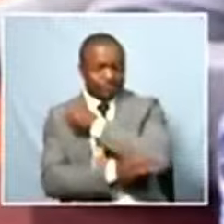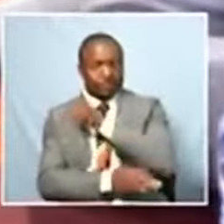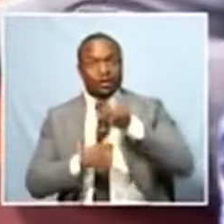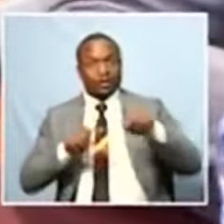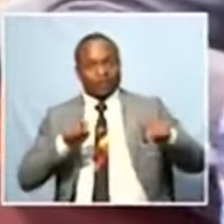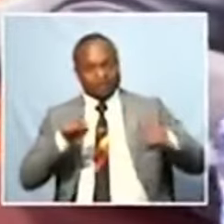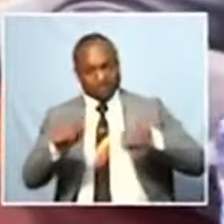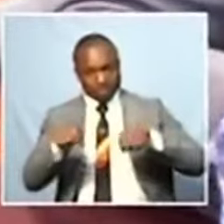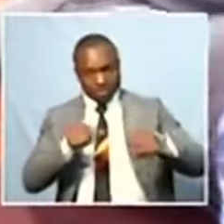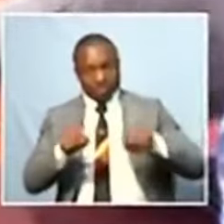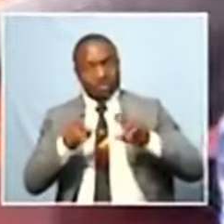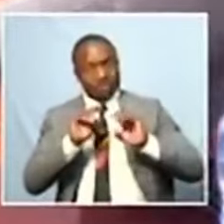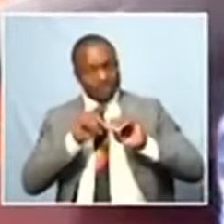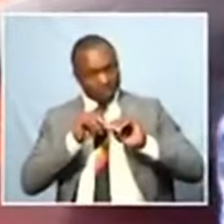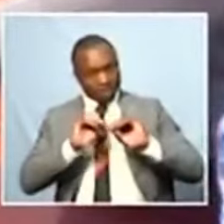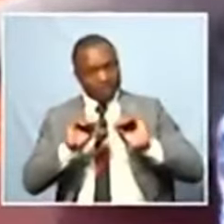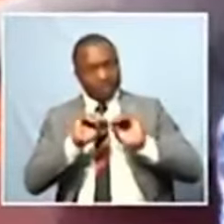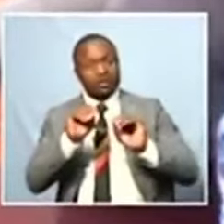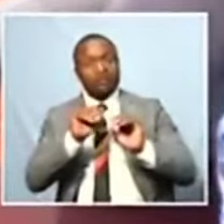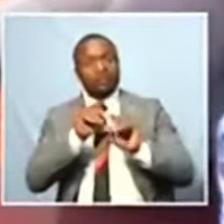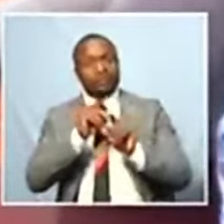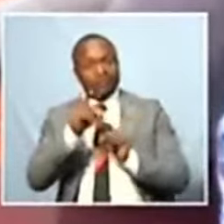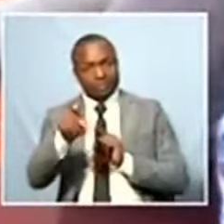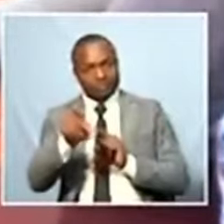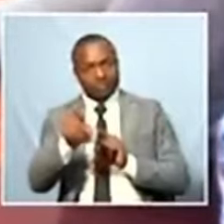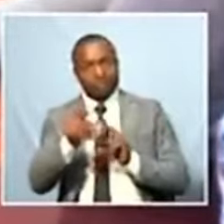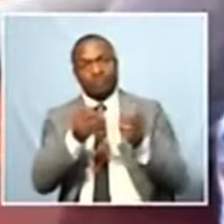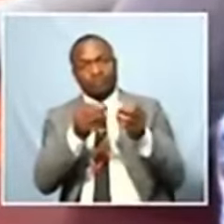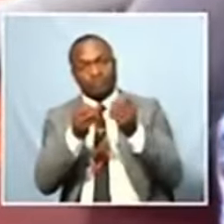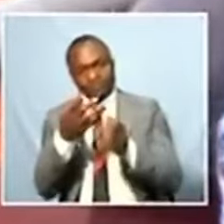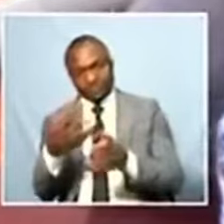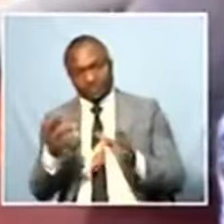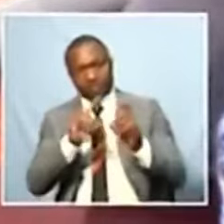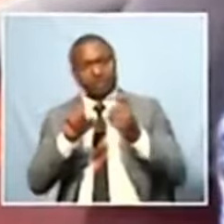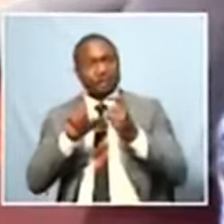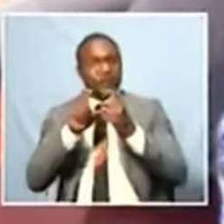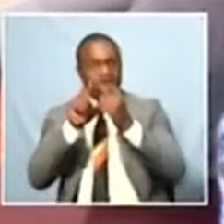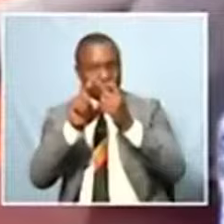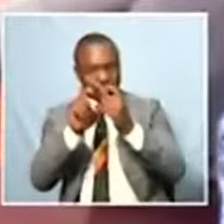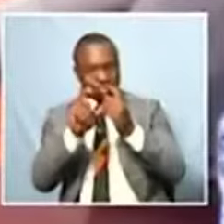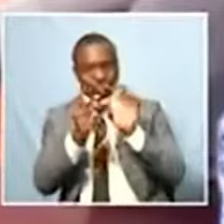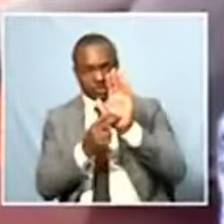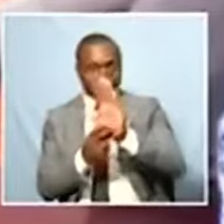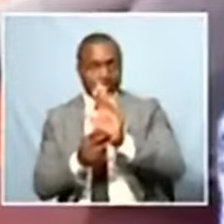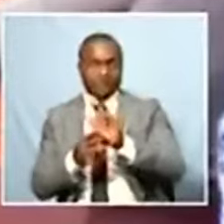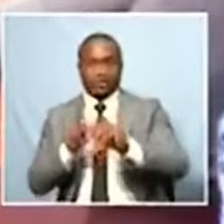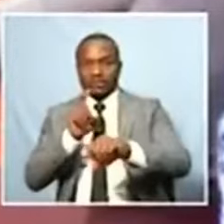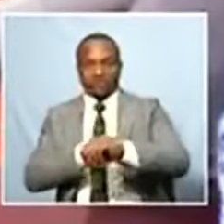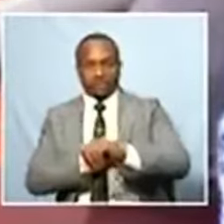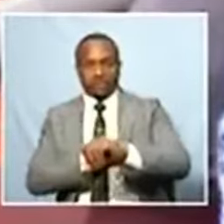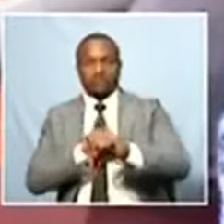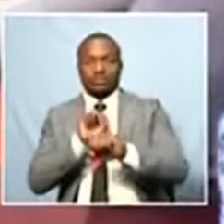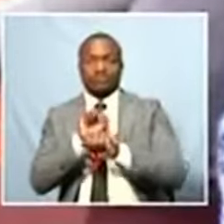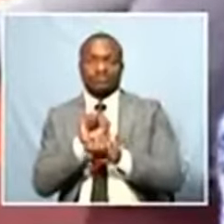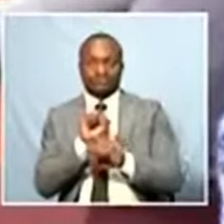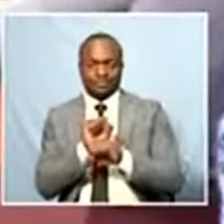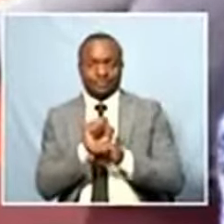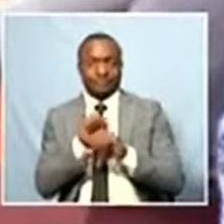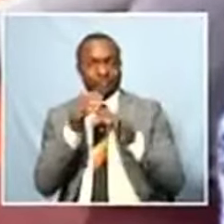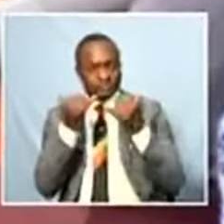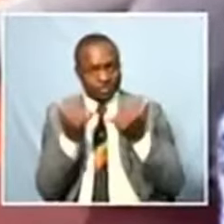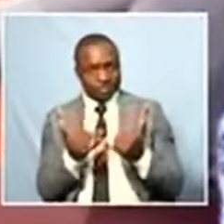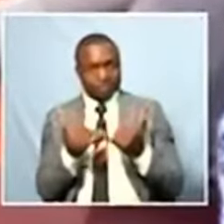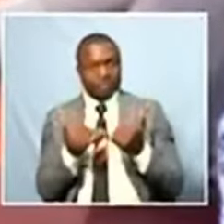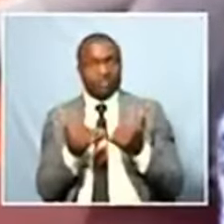teaching profession, several implications, challenges emerged during the time we have operated. I think now this should be